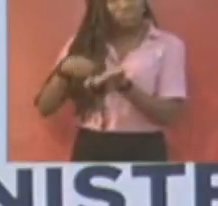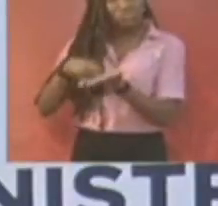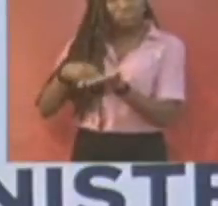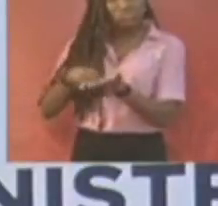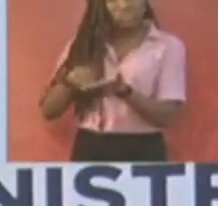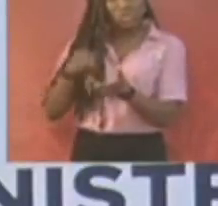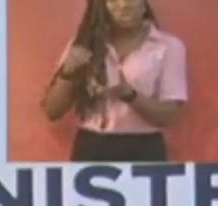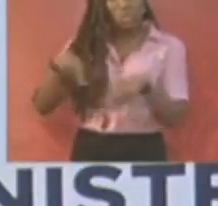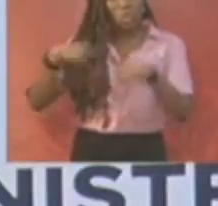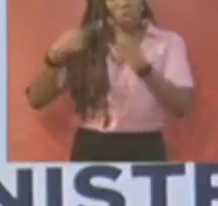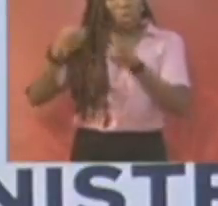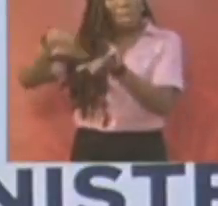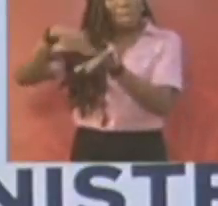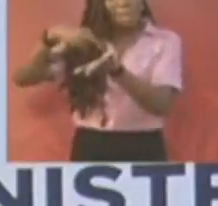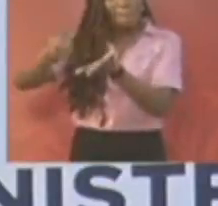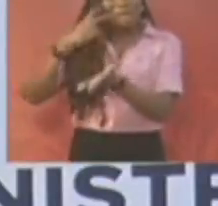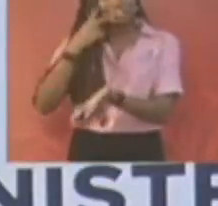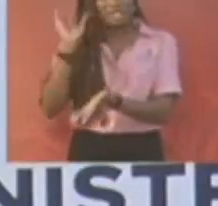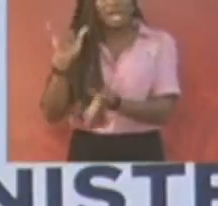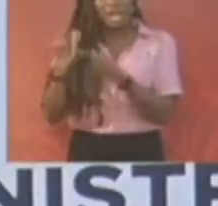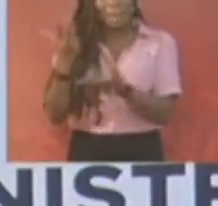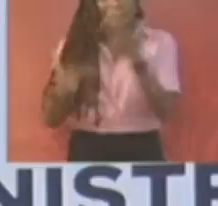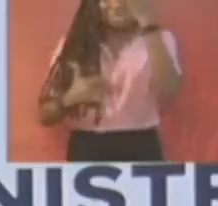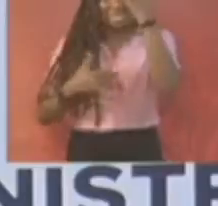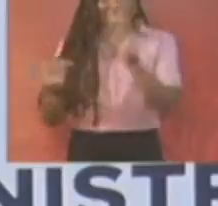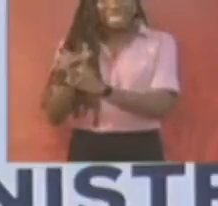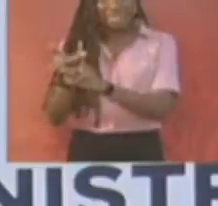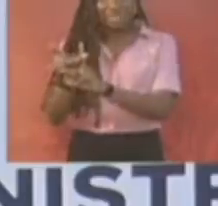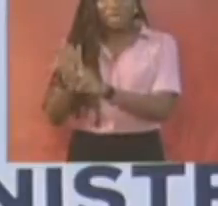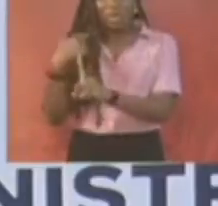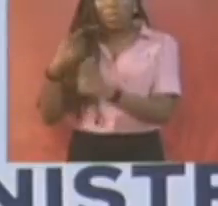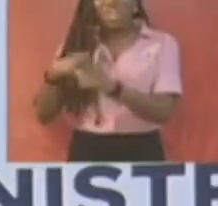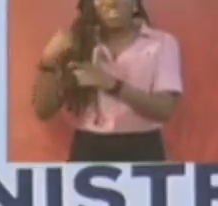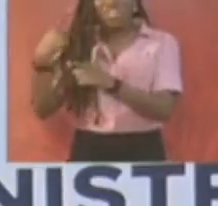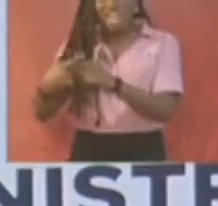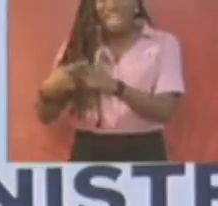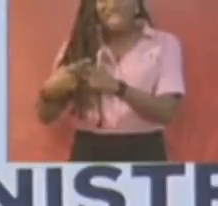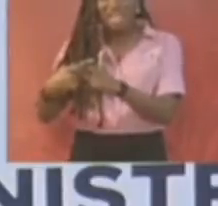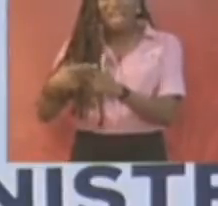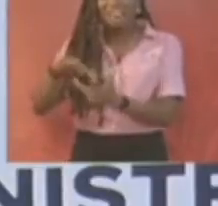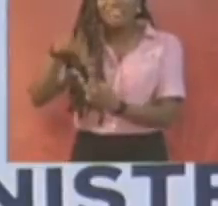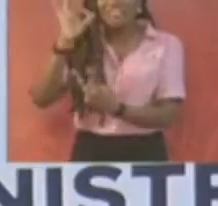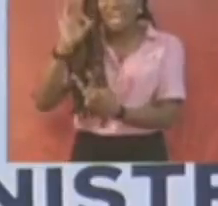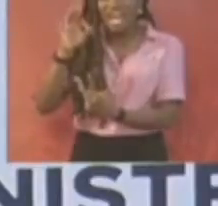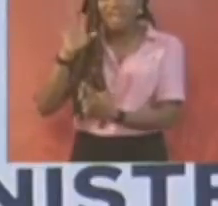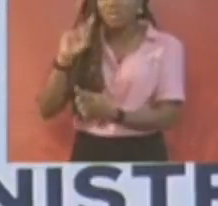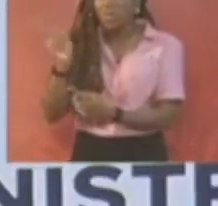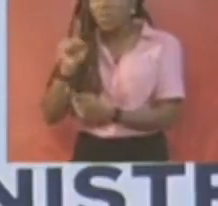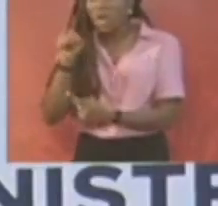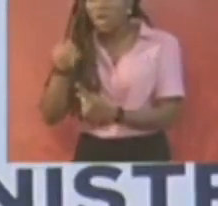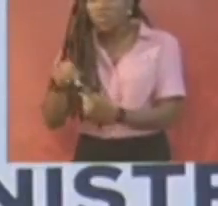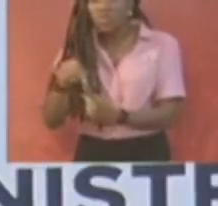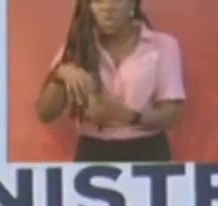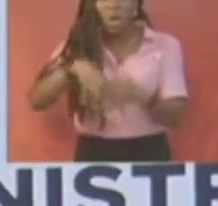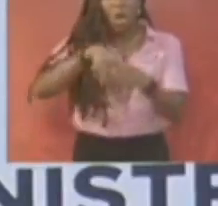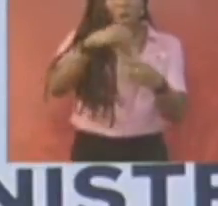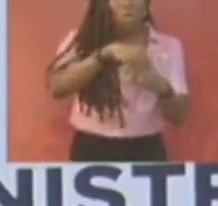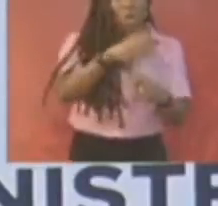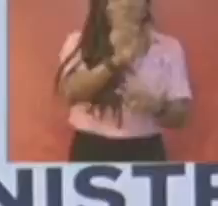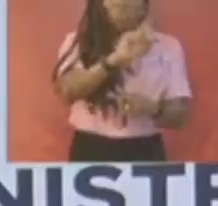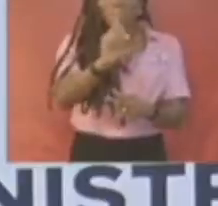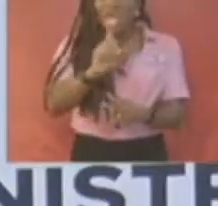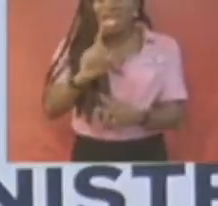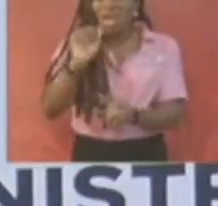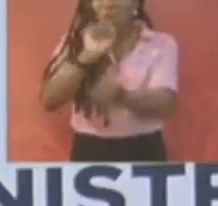any other gathering or any other situation, that contact tracing is what identifies which individuals would have been